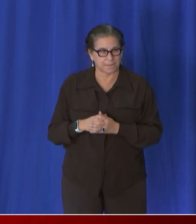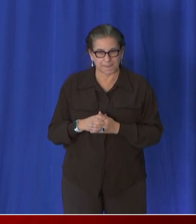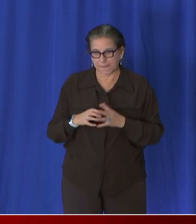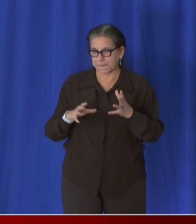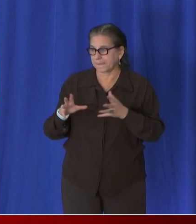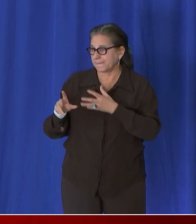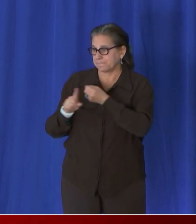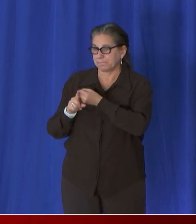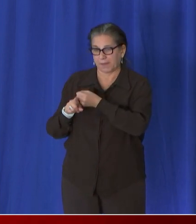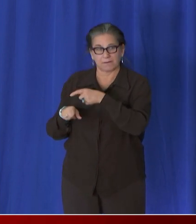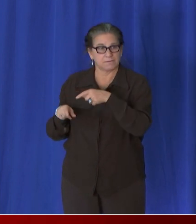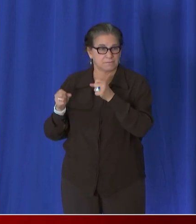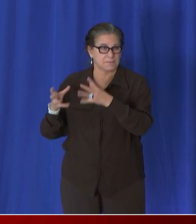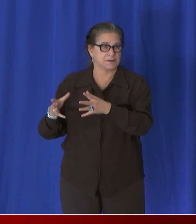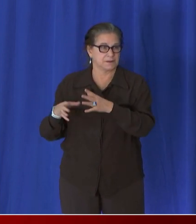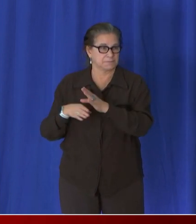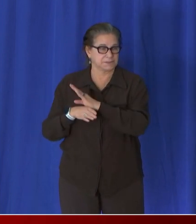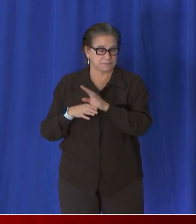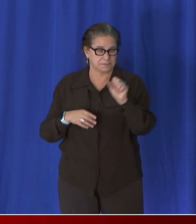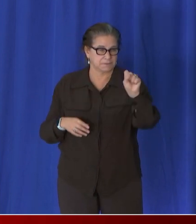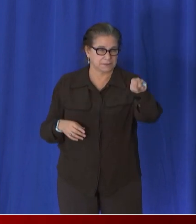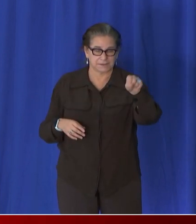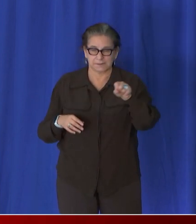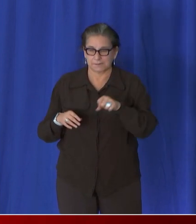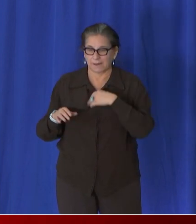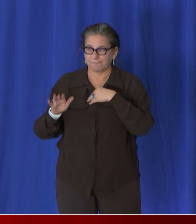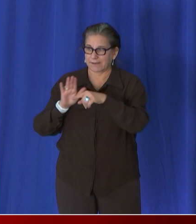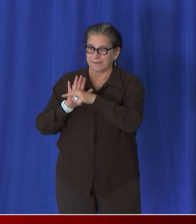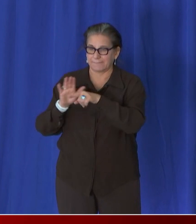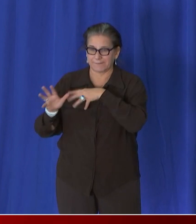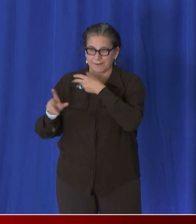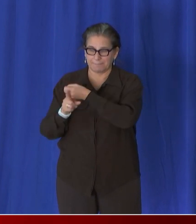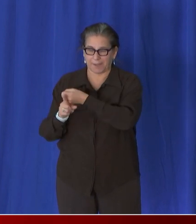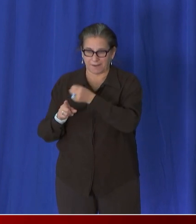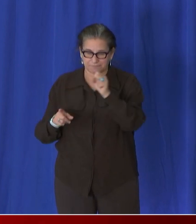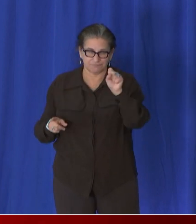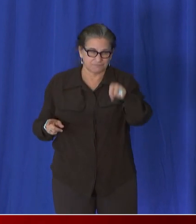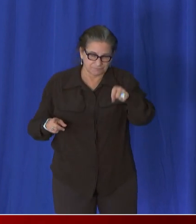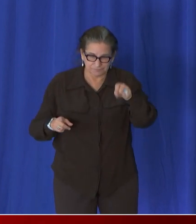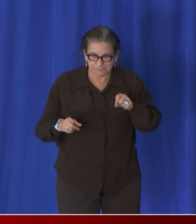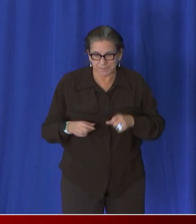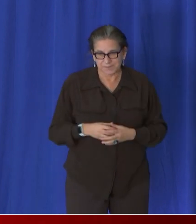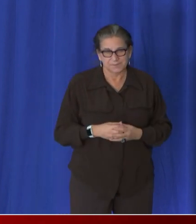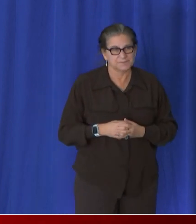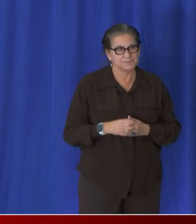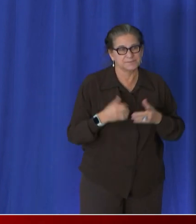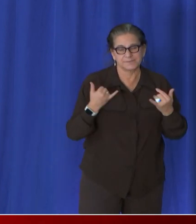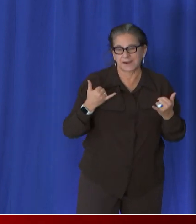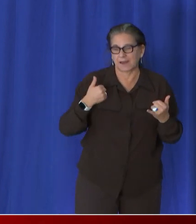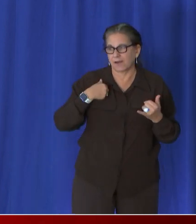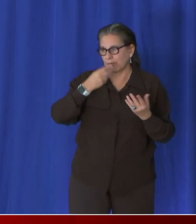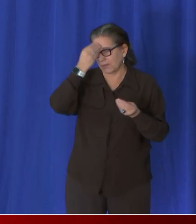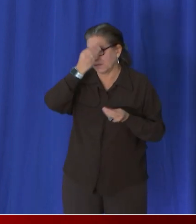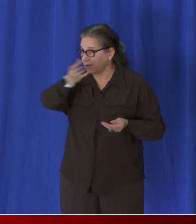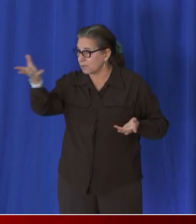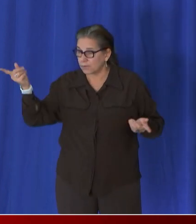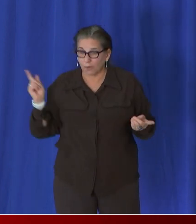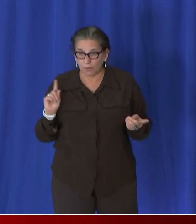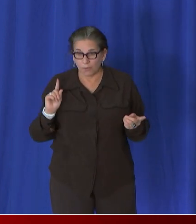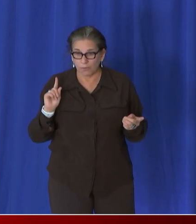people vaccinated and boosted. But that same disparity presents with hospitalizations and